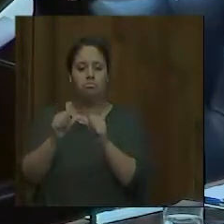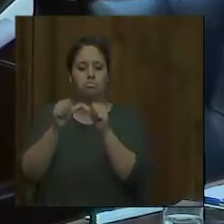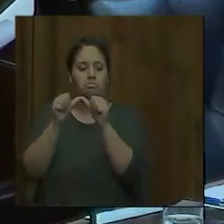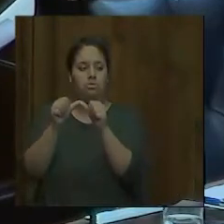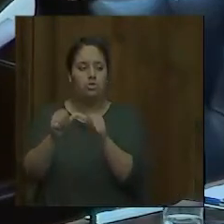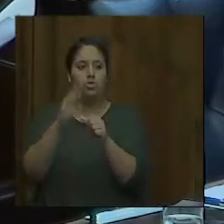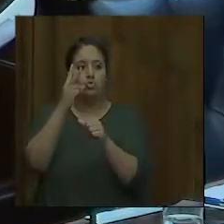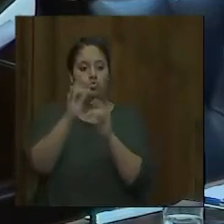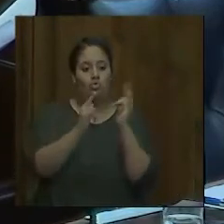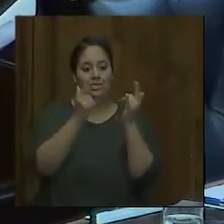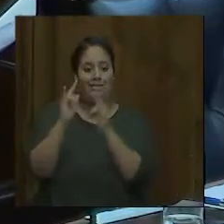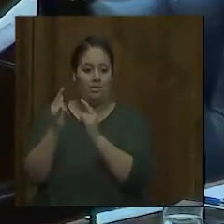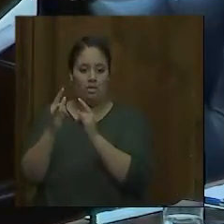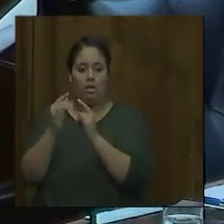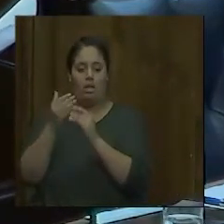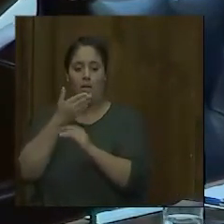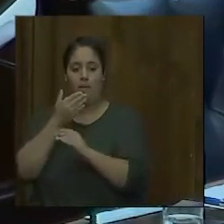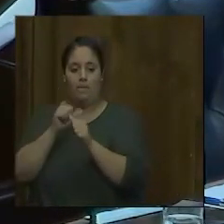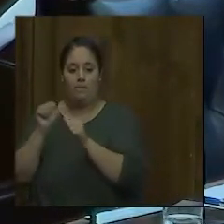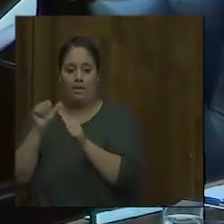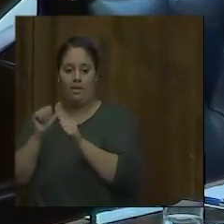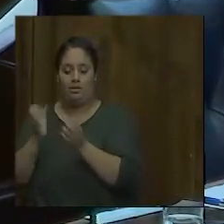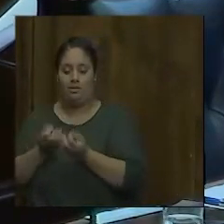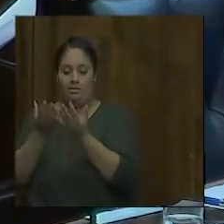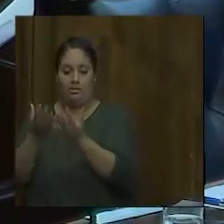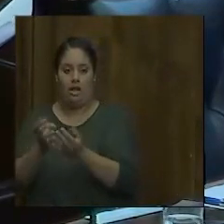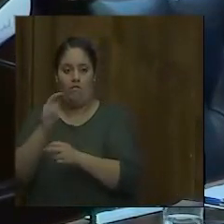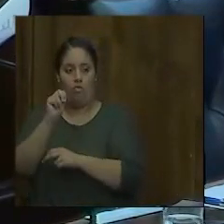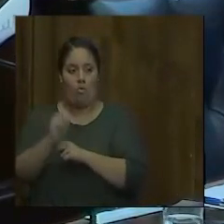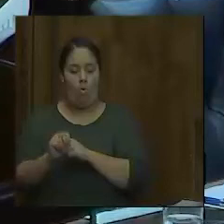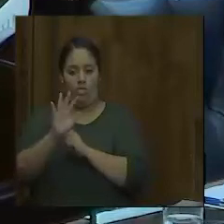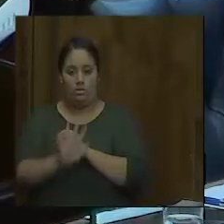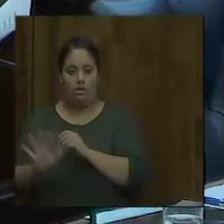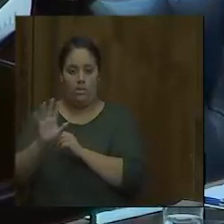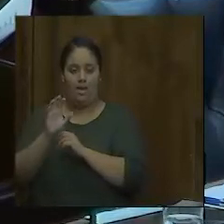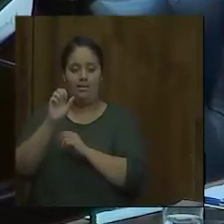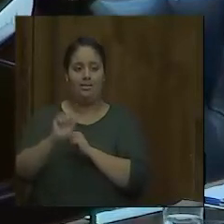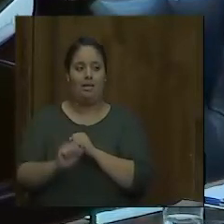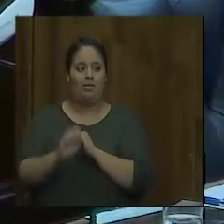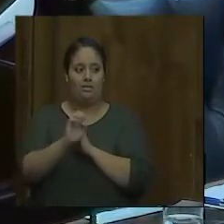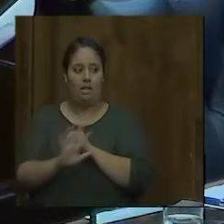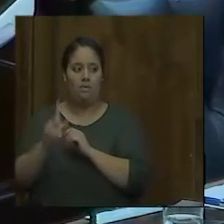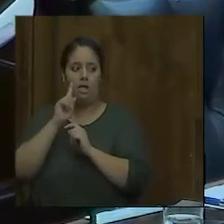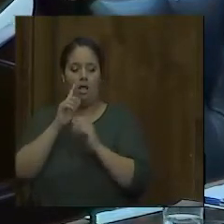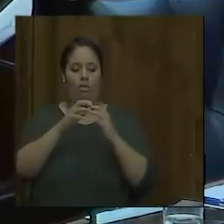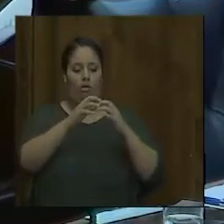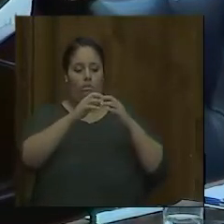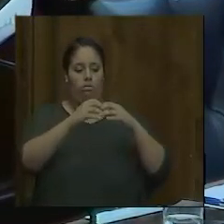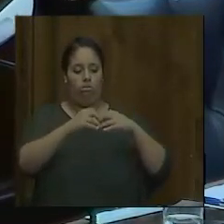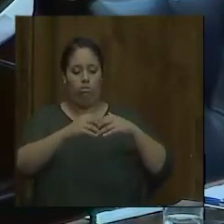2 cities, the better served, northern suburb and southern suburb, and the trembling